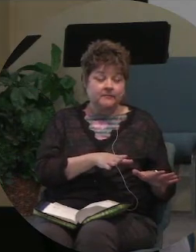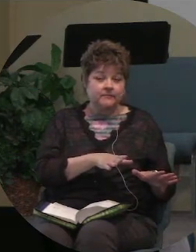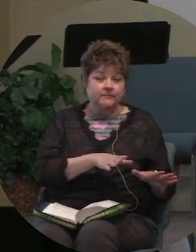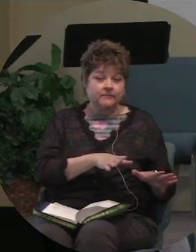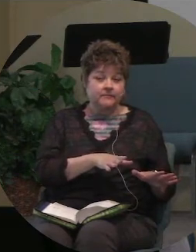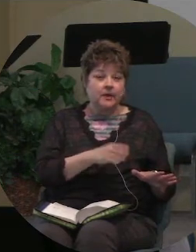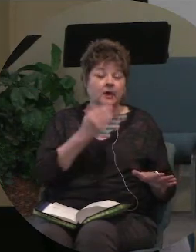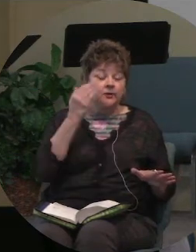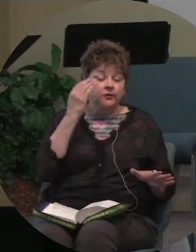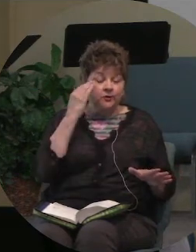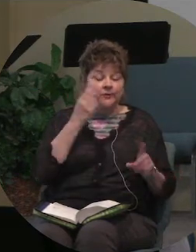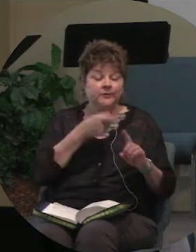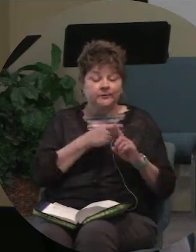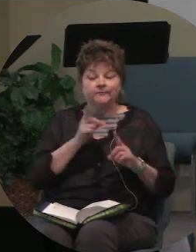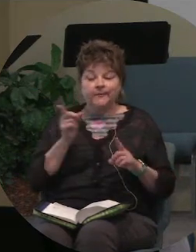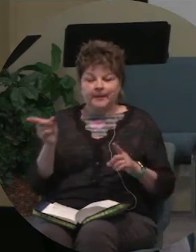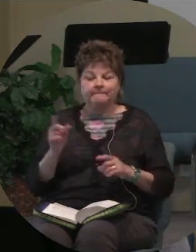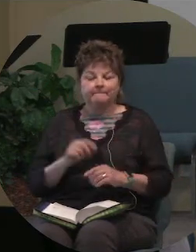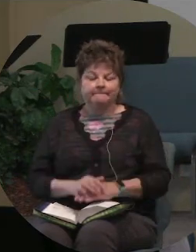knew that it was from him.